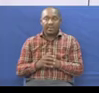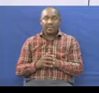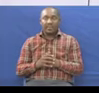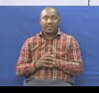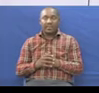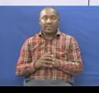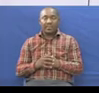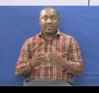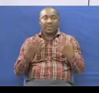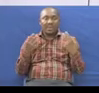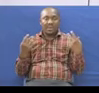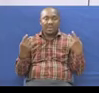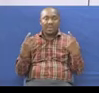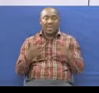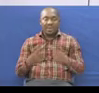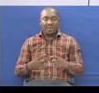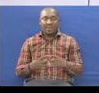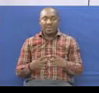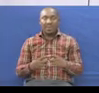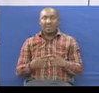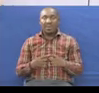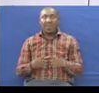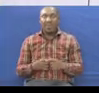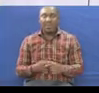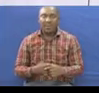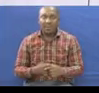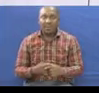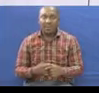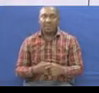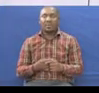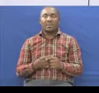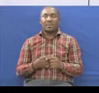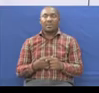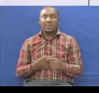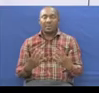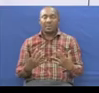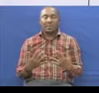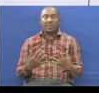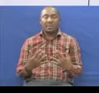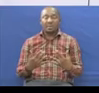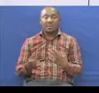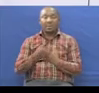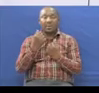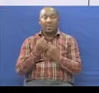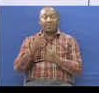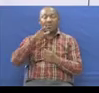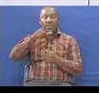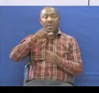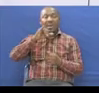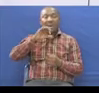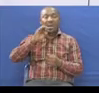expectancy. Life expectancy. Now here, the life expectancy, this refers to the average numbers of